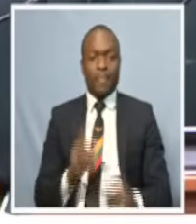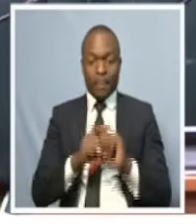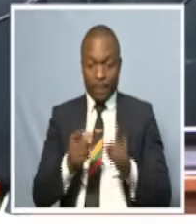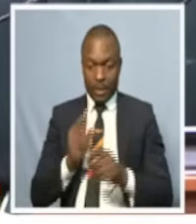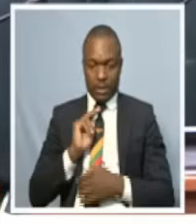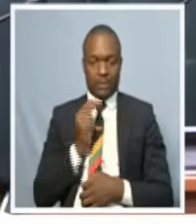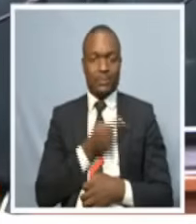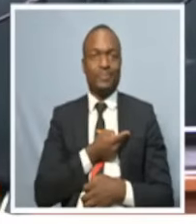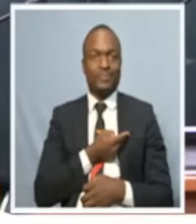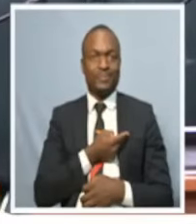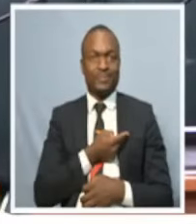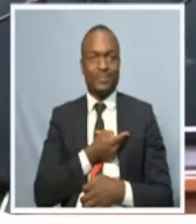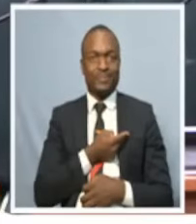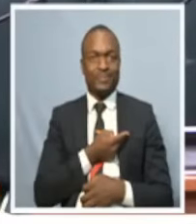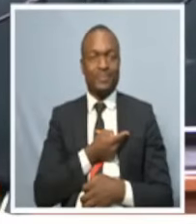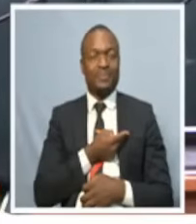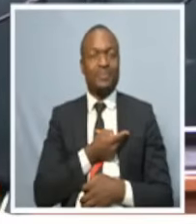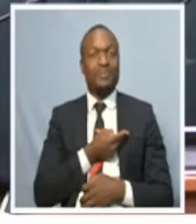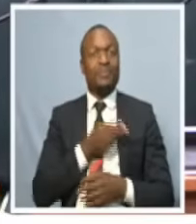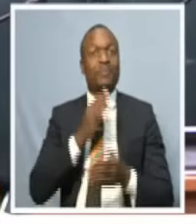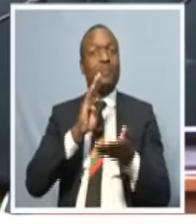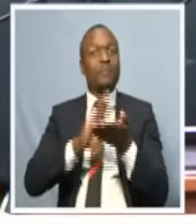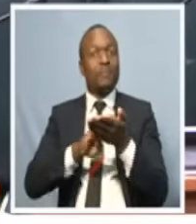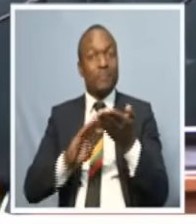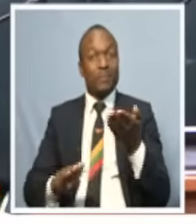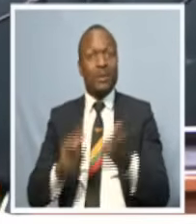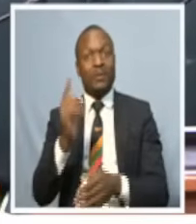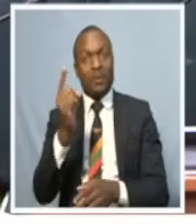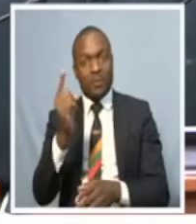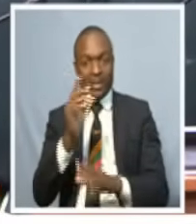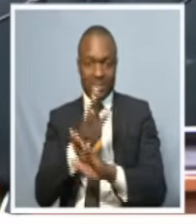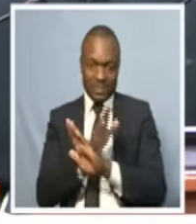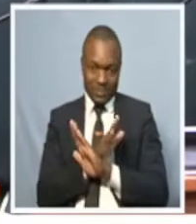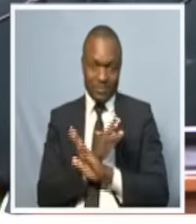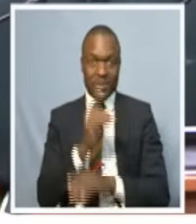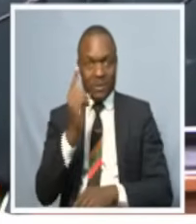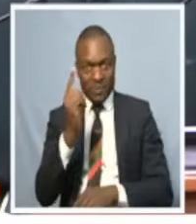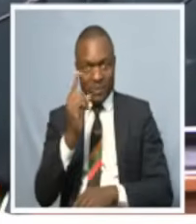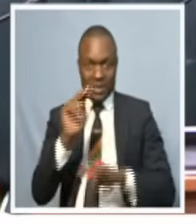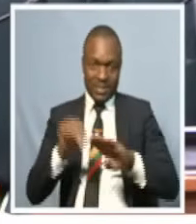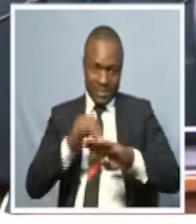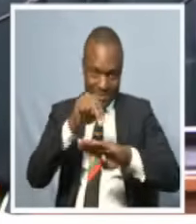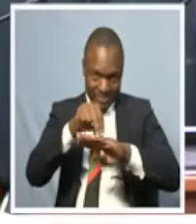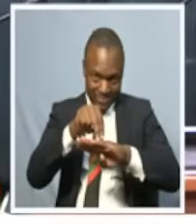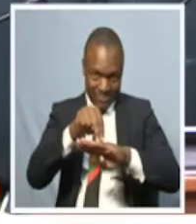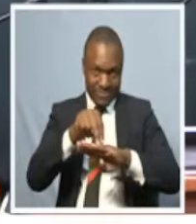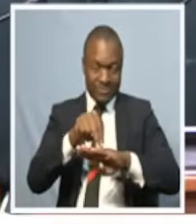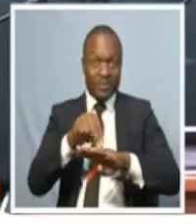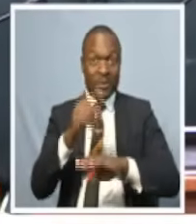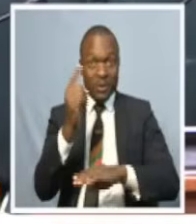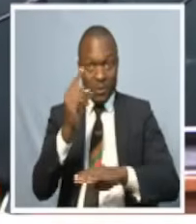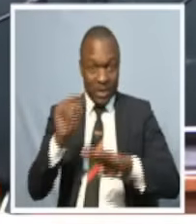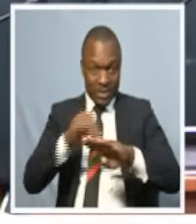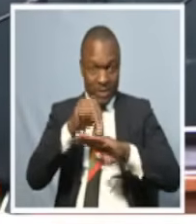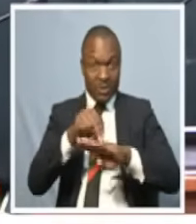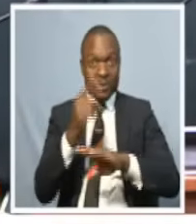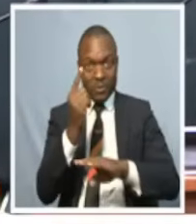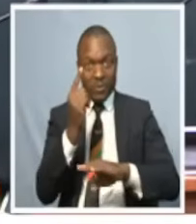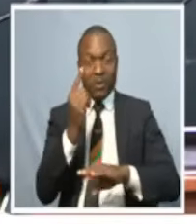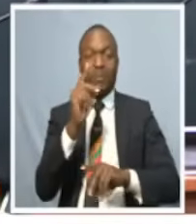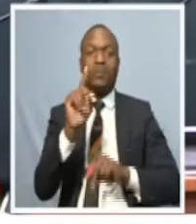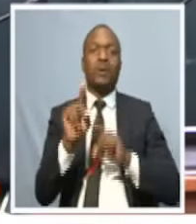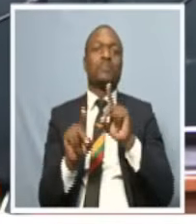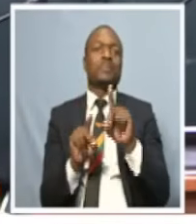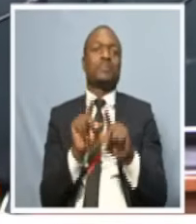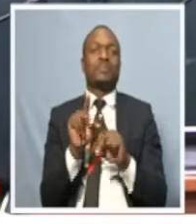But us, we believe in one Zambia, one nation. One nation,